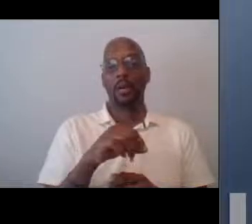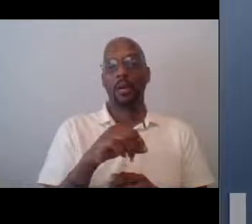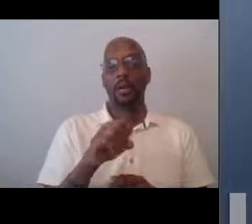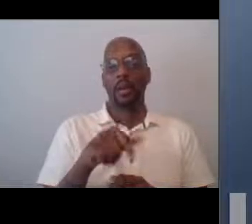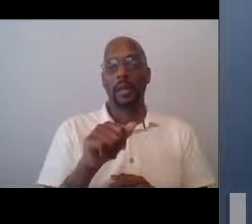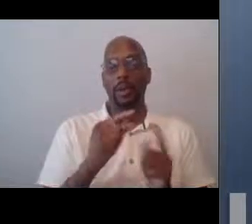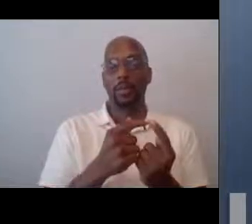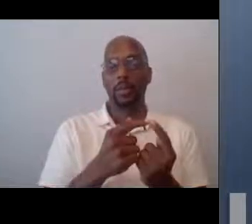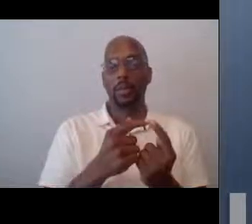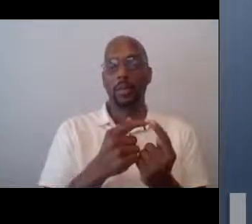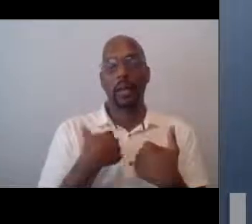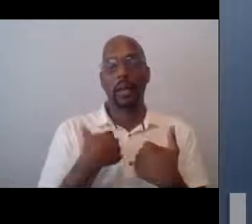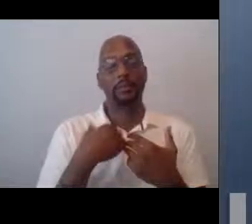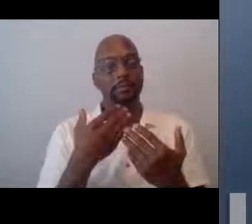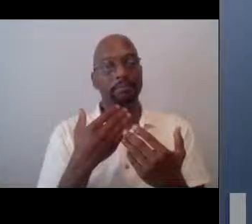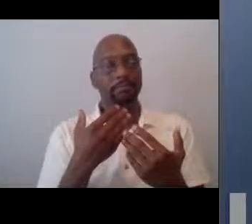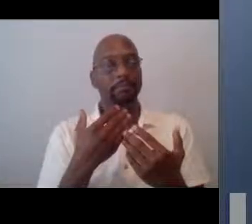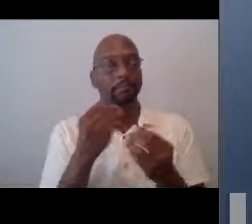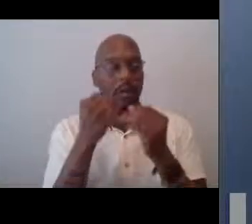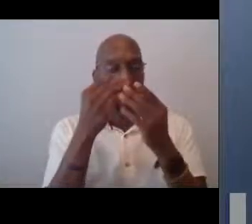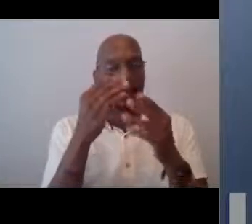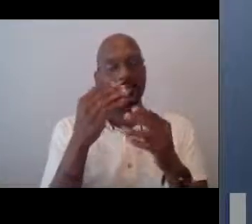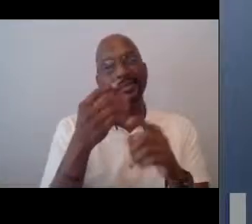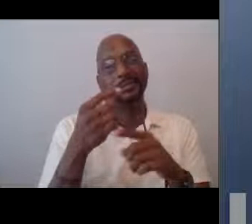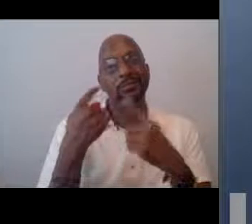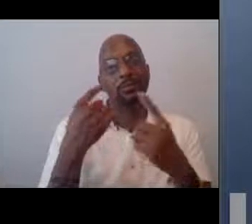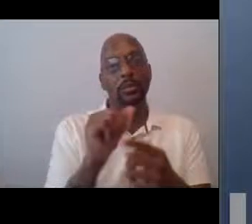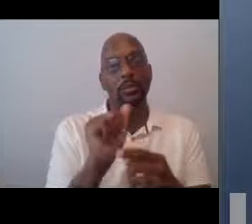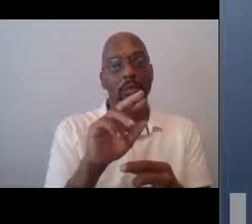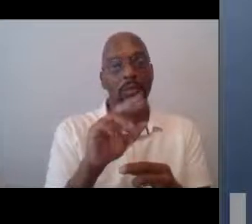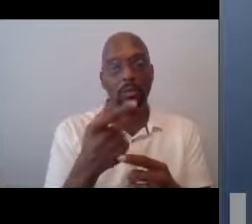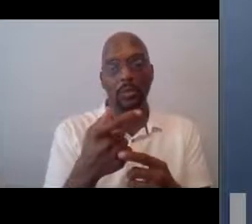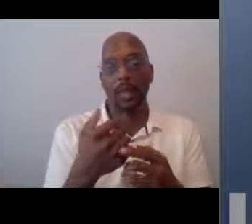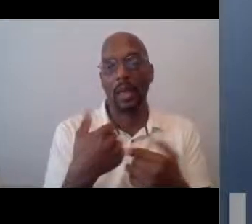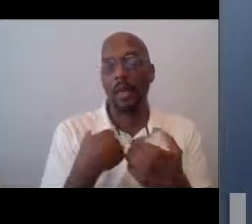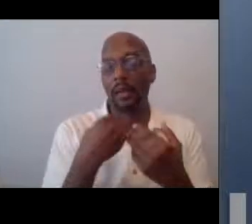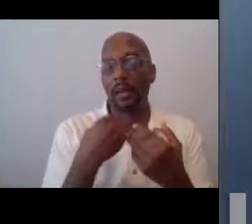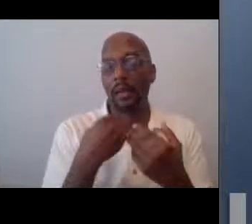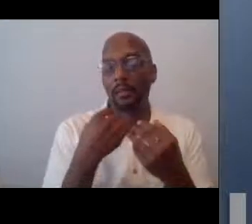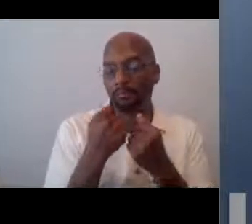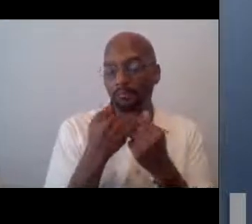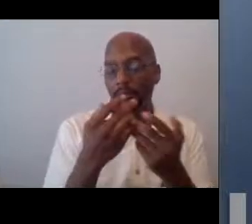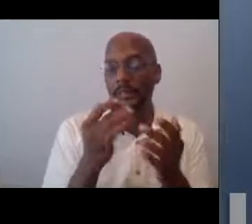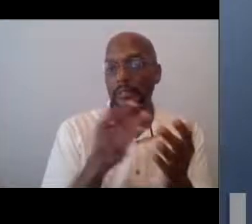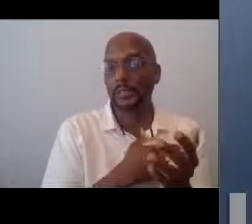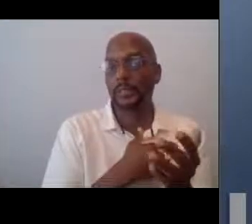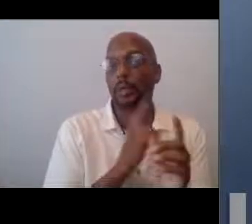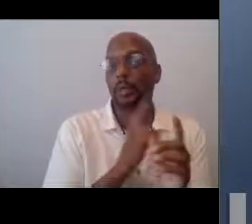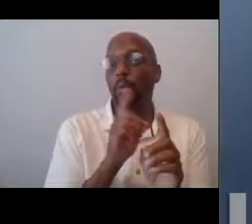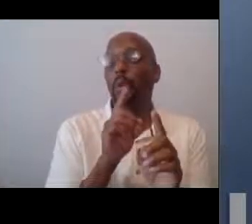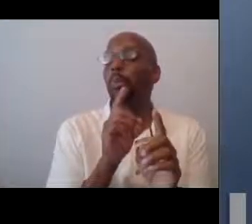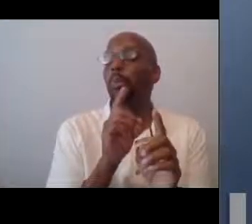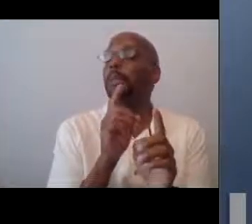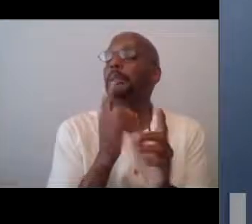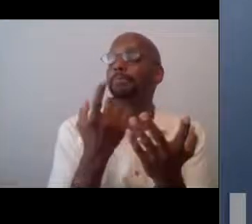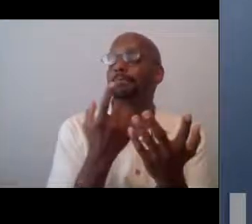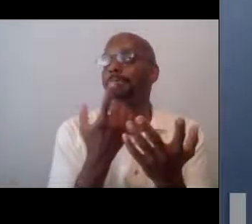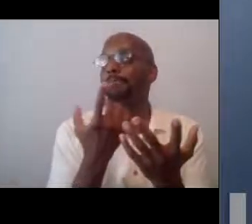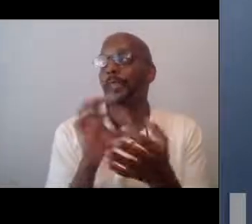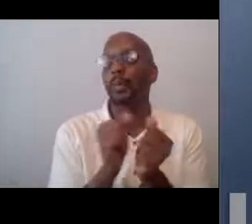August and expressed some questions and concerns, specifically around where we account for special circumstances in